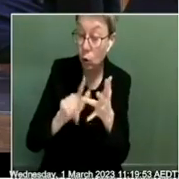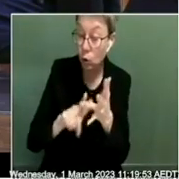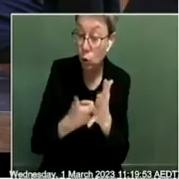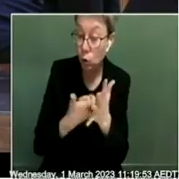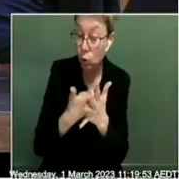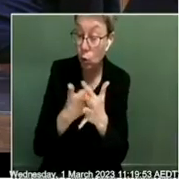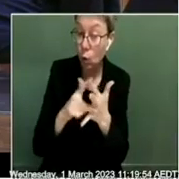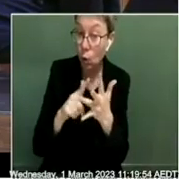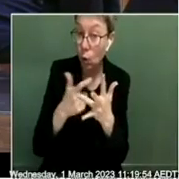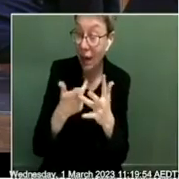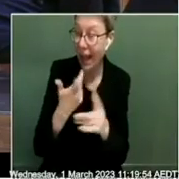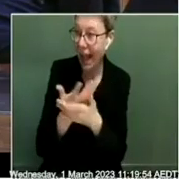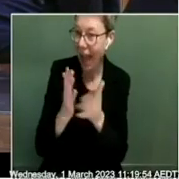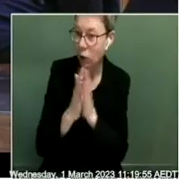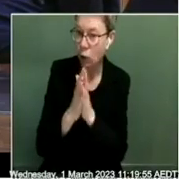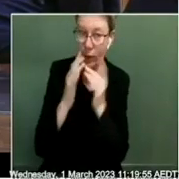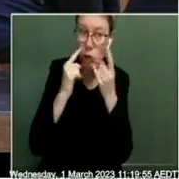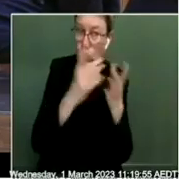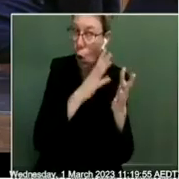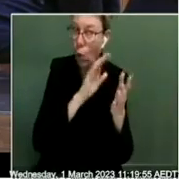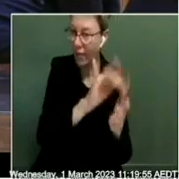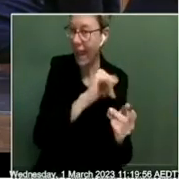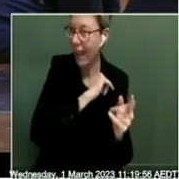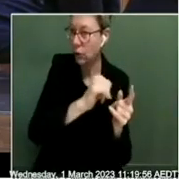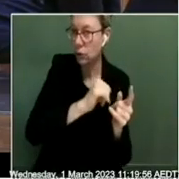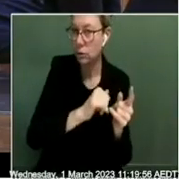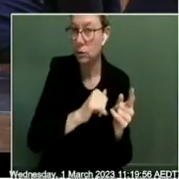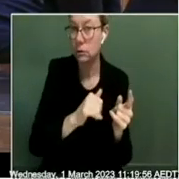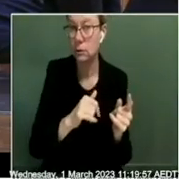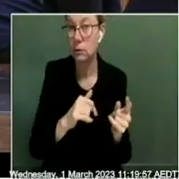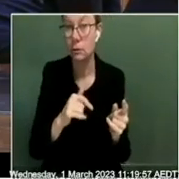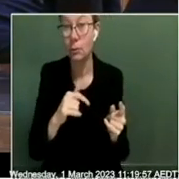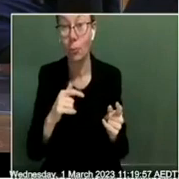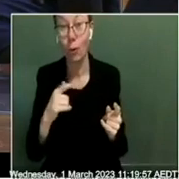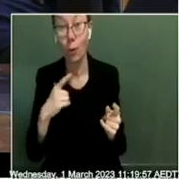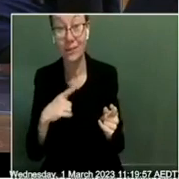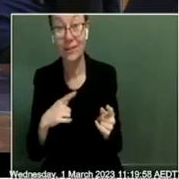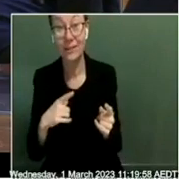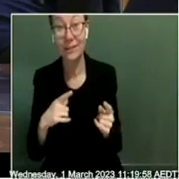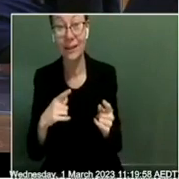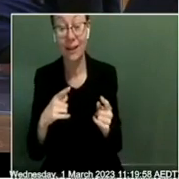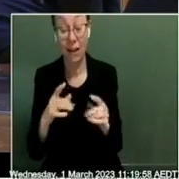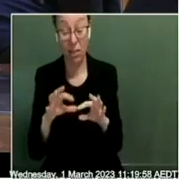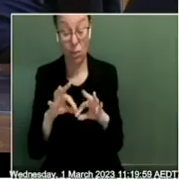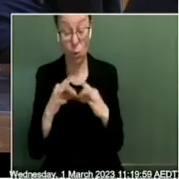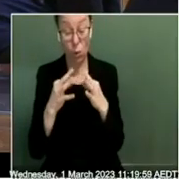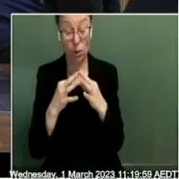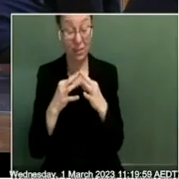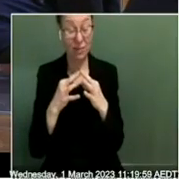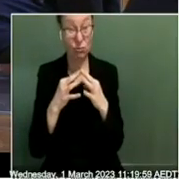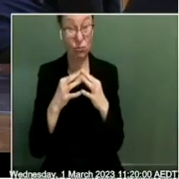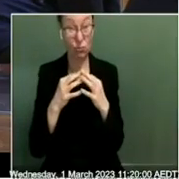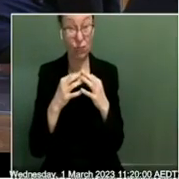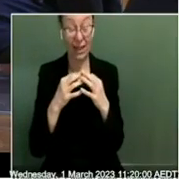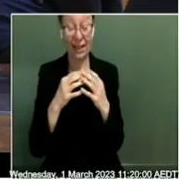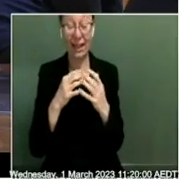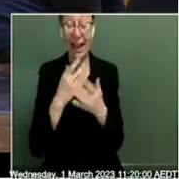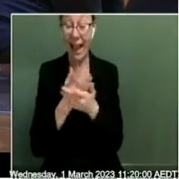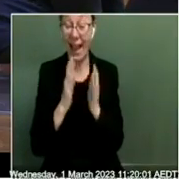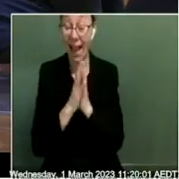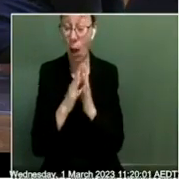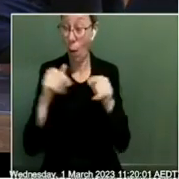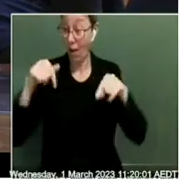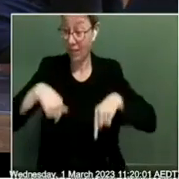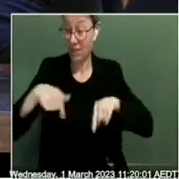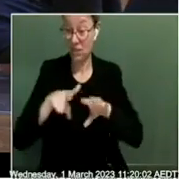instrument that... initiates this process comes from over there. Well, this is